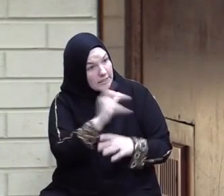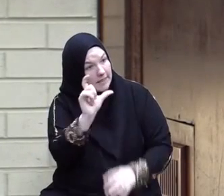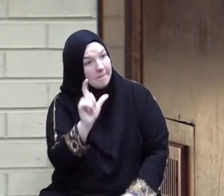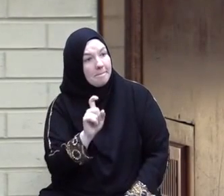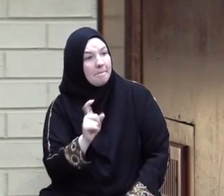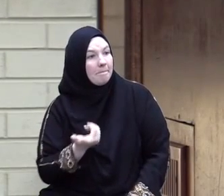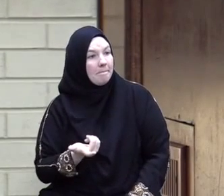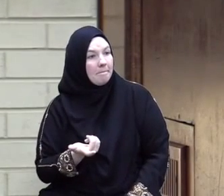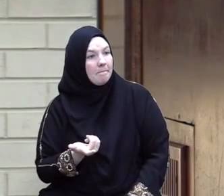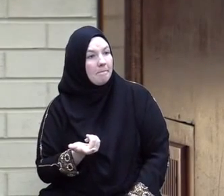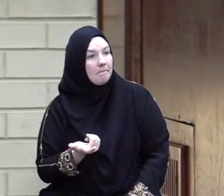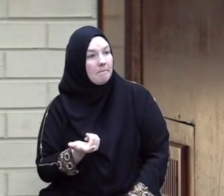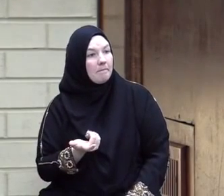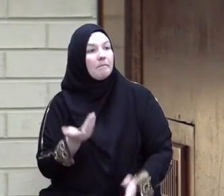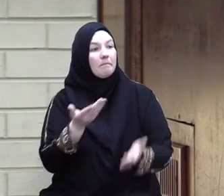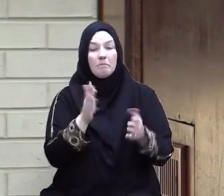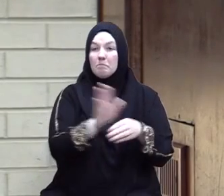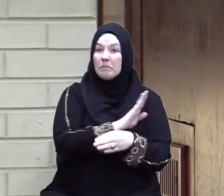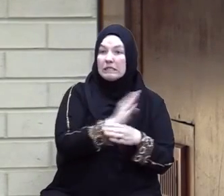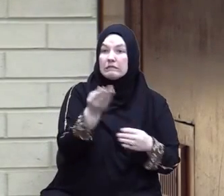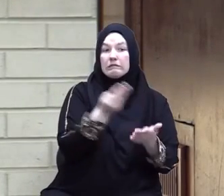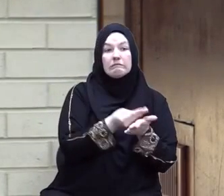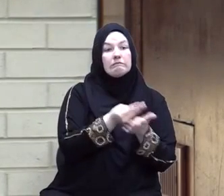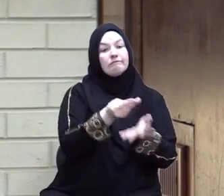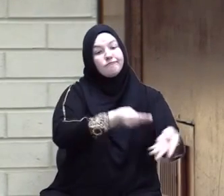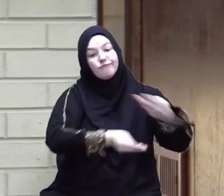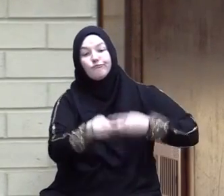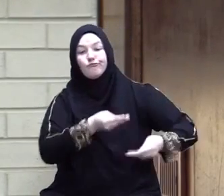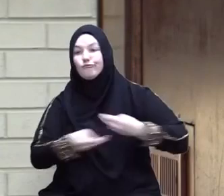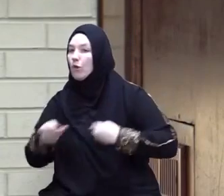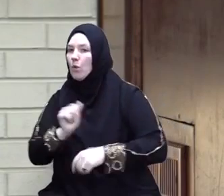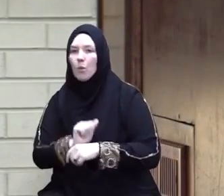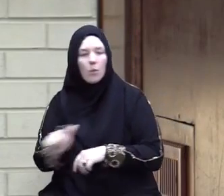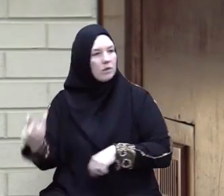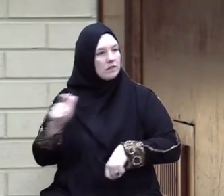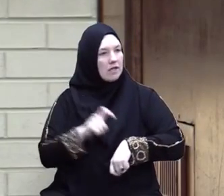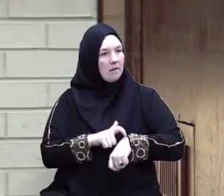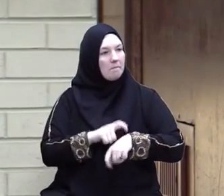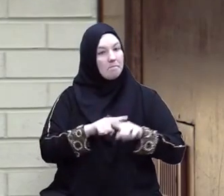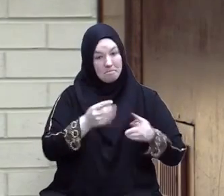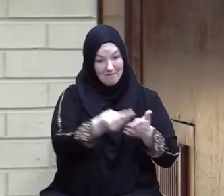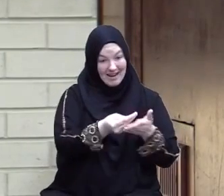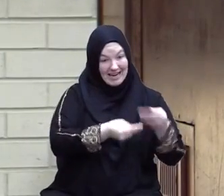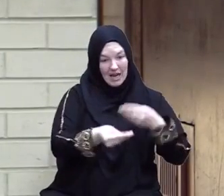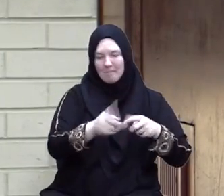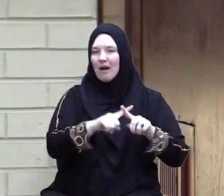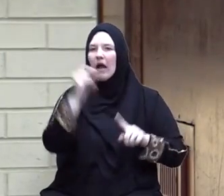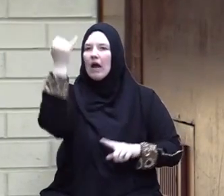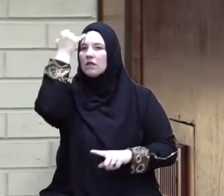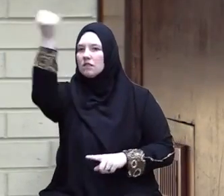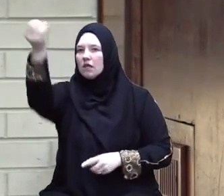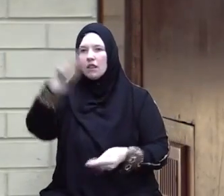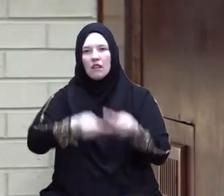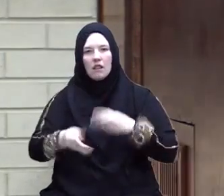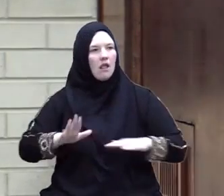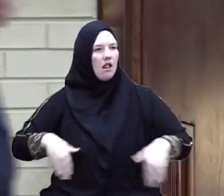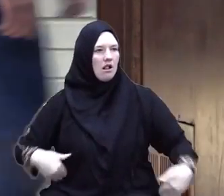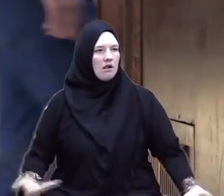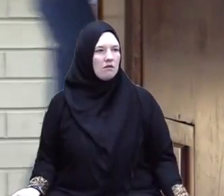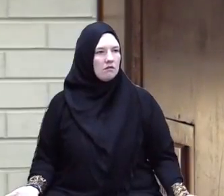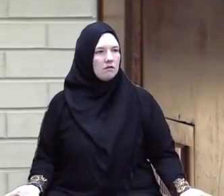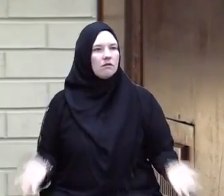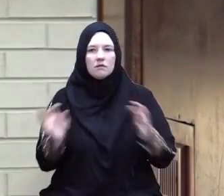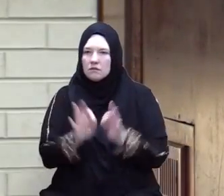is the same for them, whether you warn them or you don't warn them. Because the warning has a